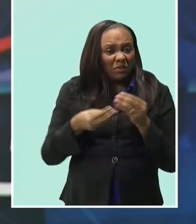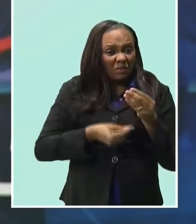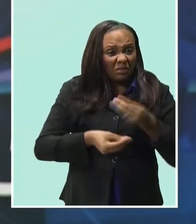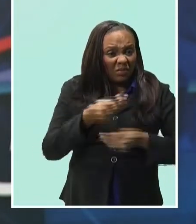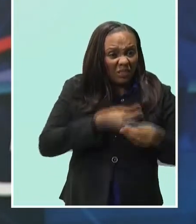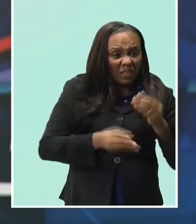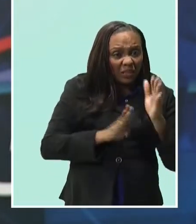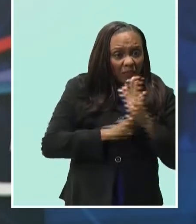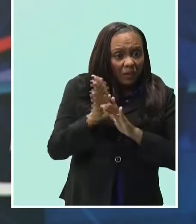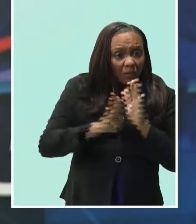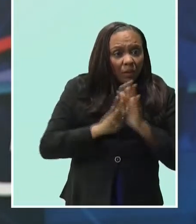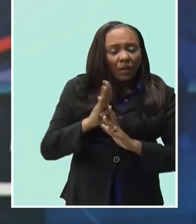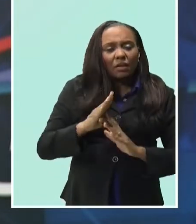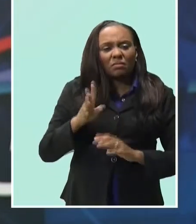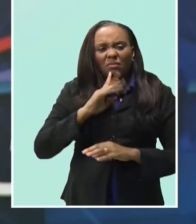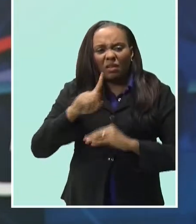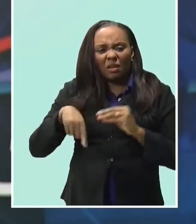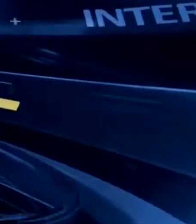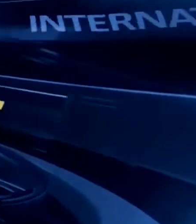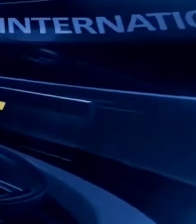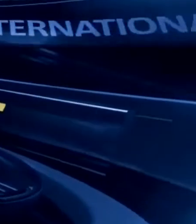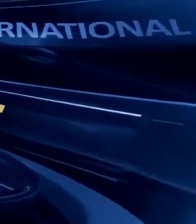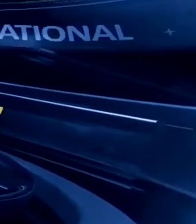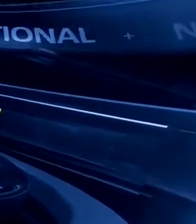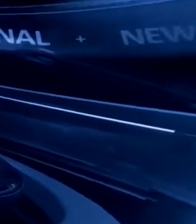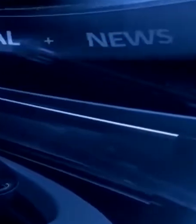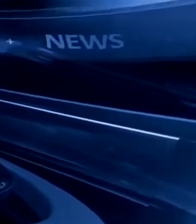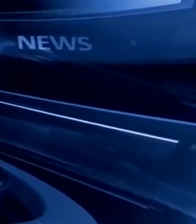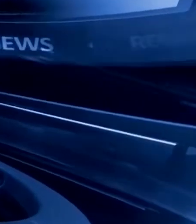a feasible time frame for the conference.